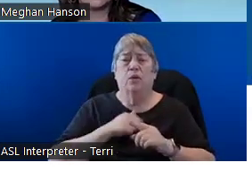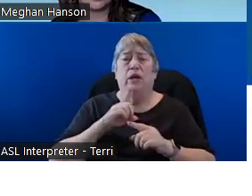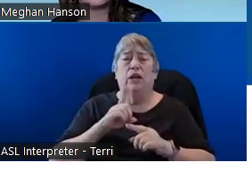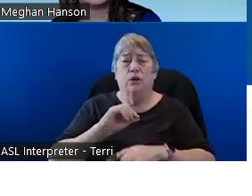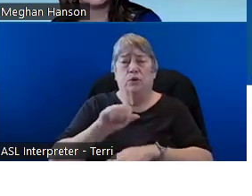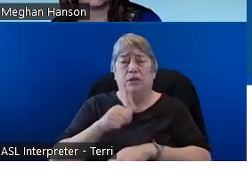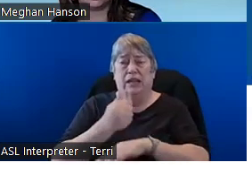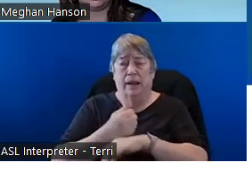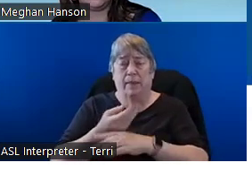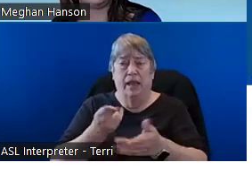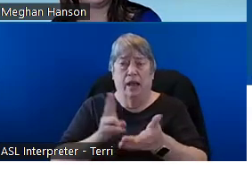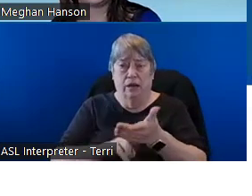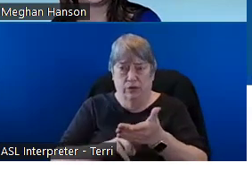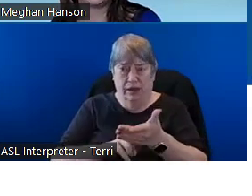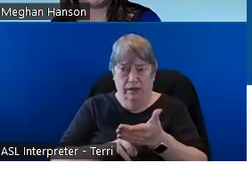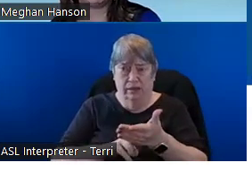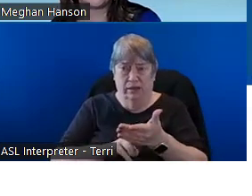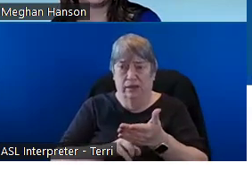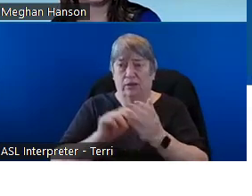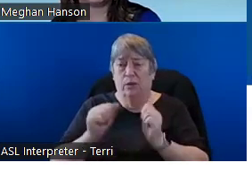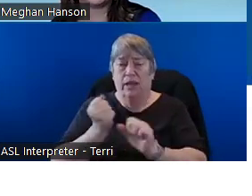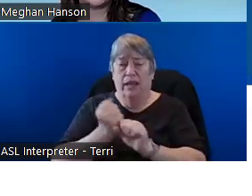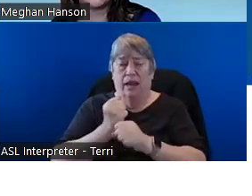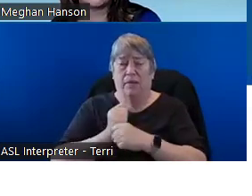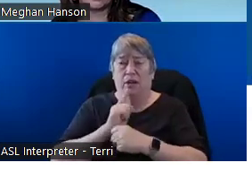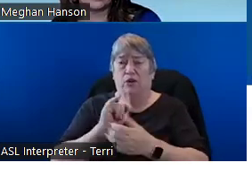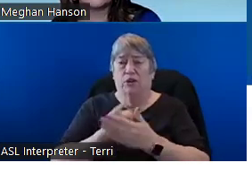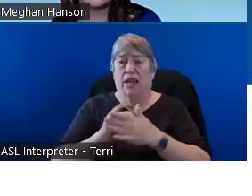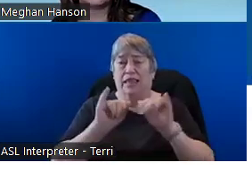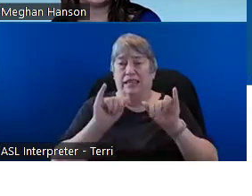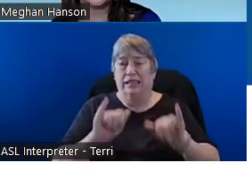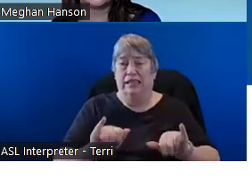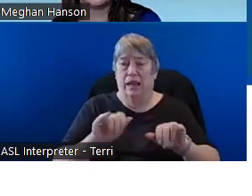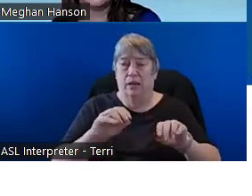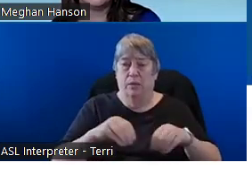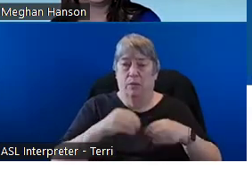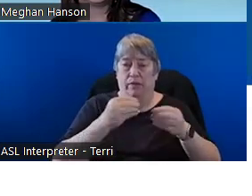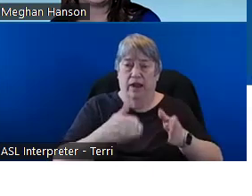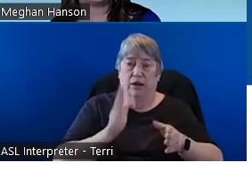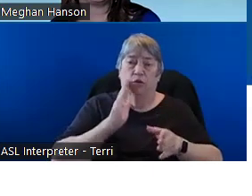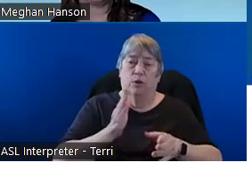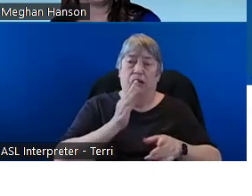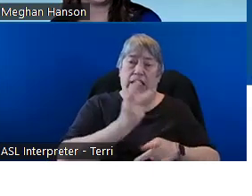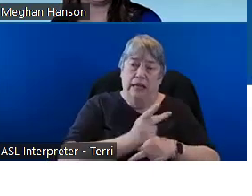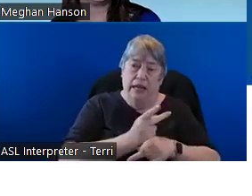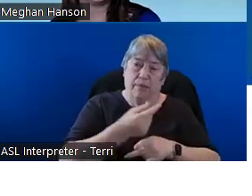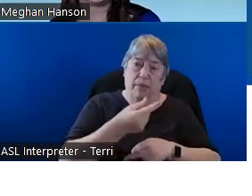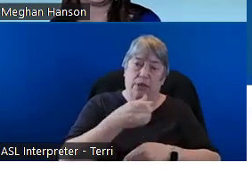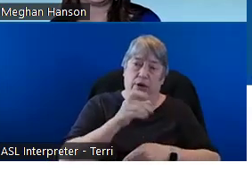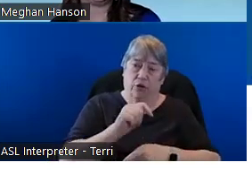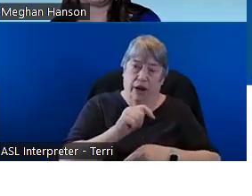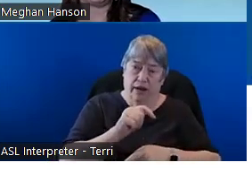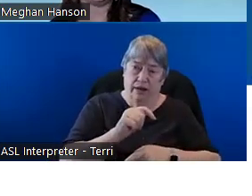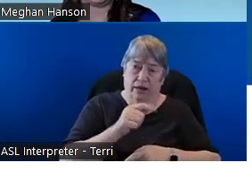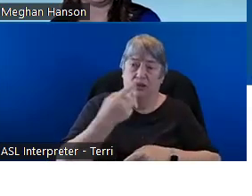these contracts to ensure that the same providers maintain their grants year over year, so that for individuals